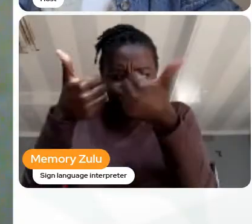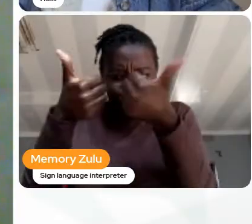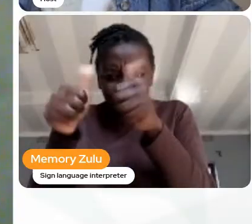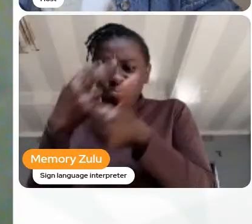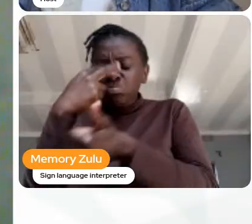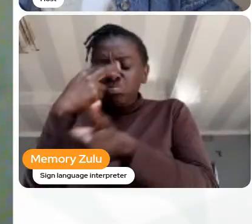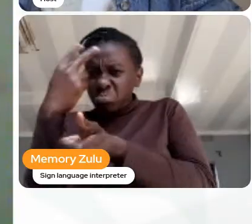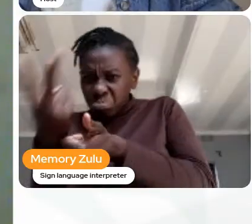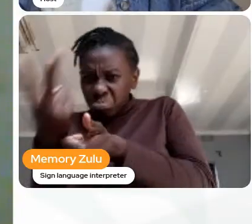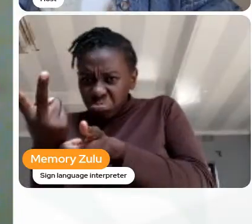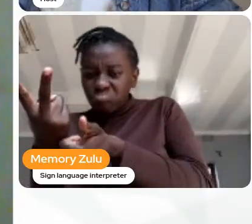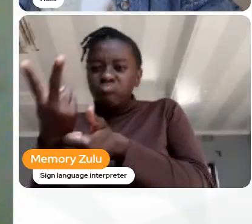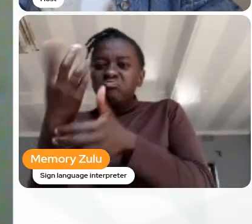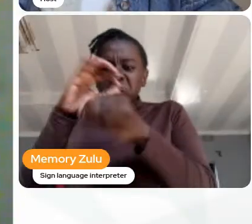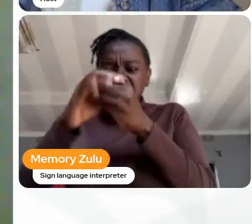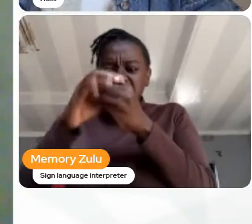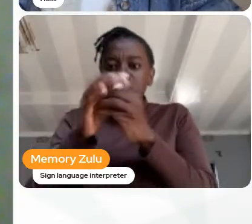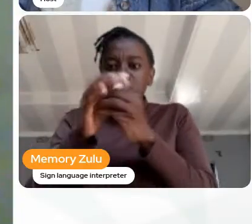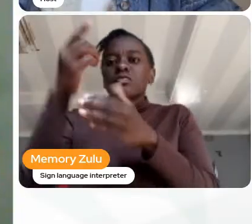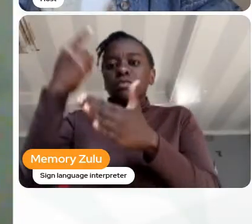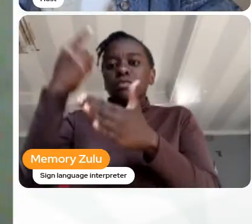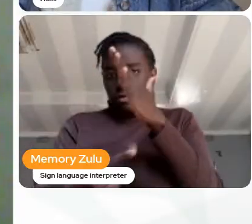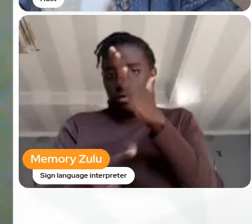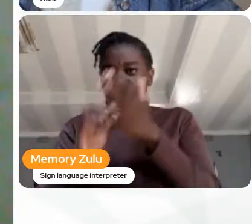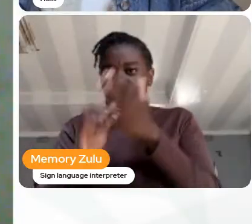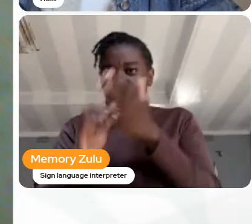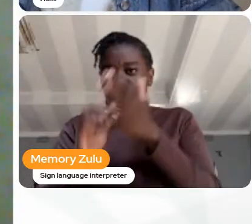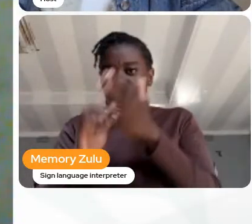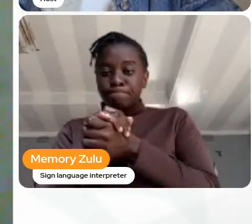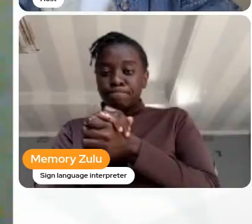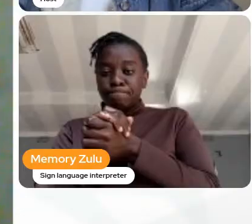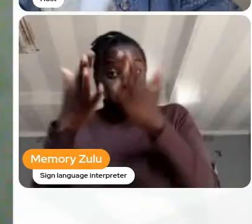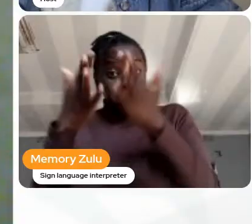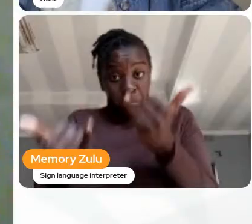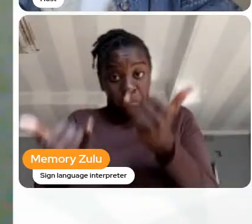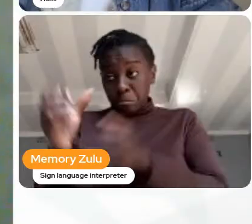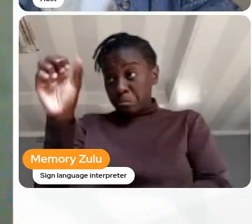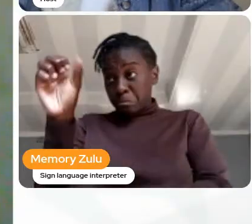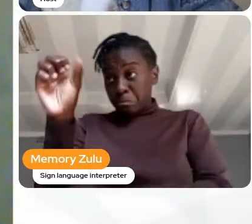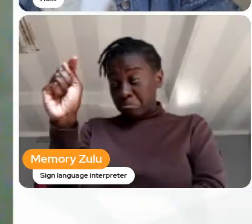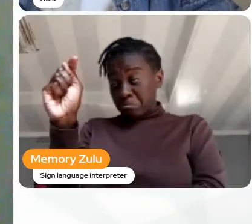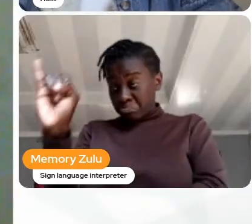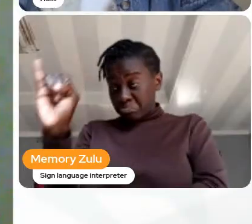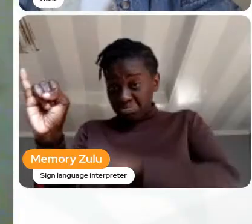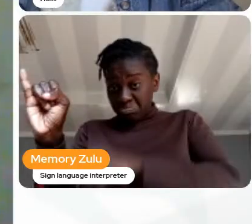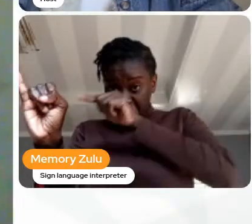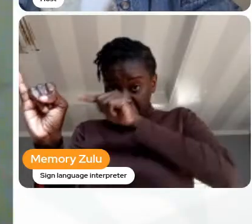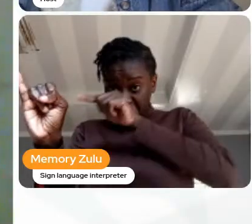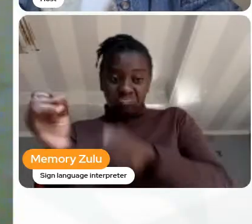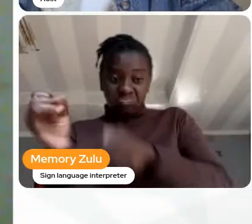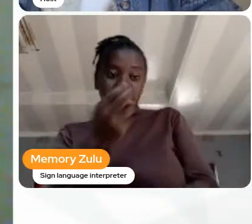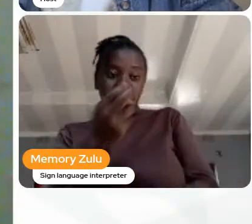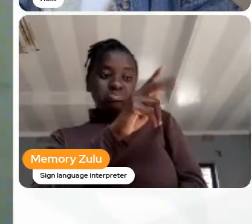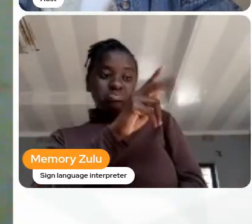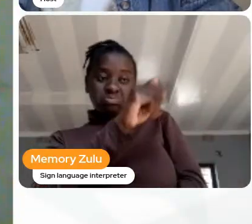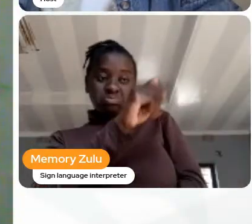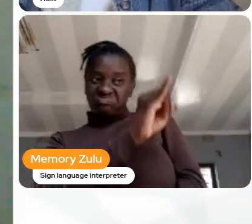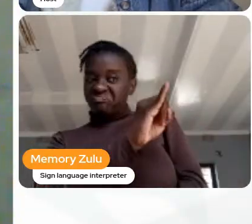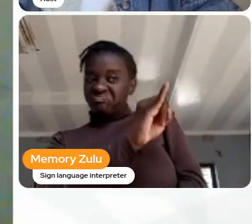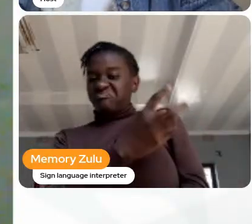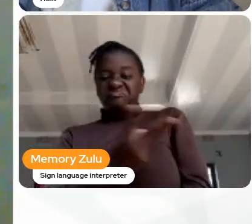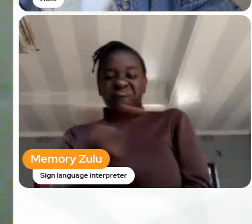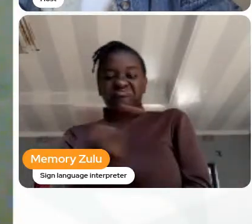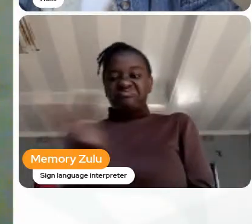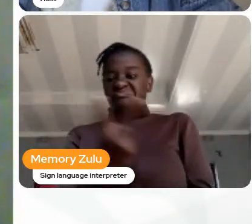affected are usually the same. I'll give the example for men. So you would find to say, in case we've